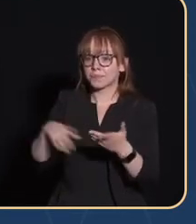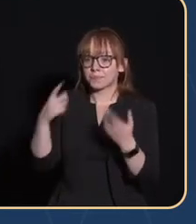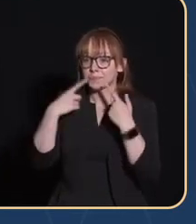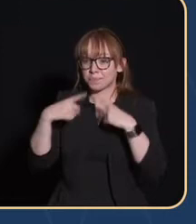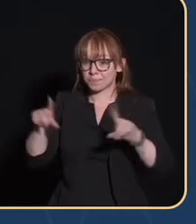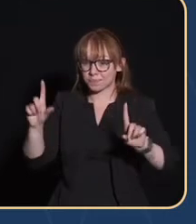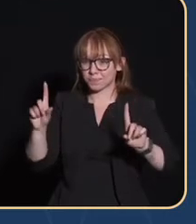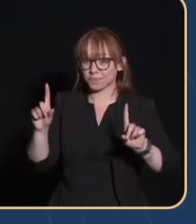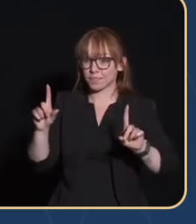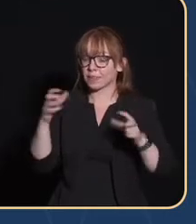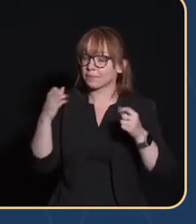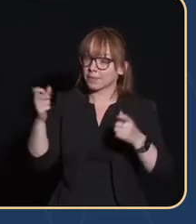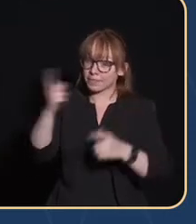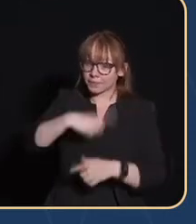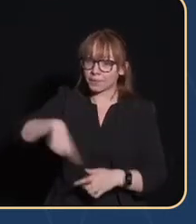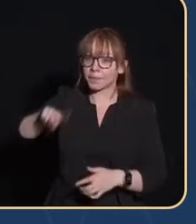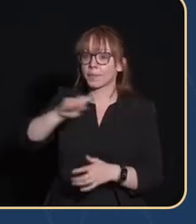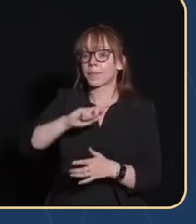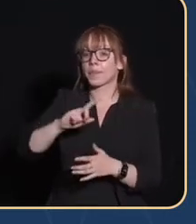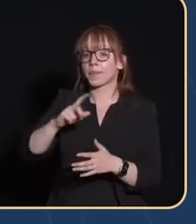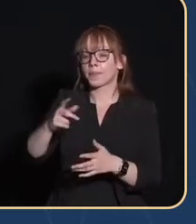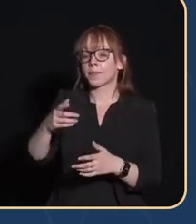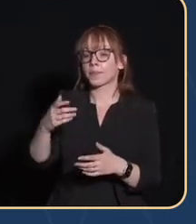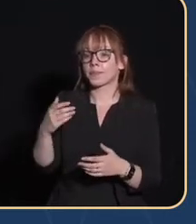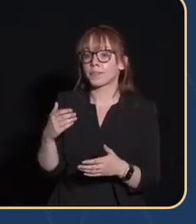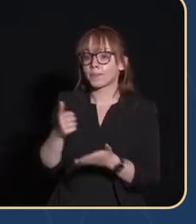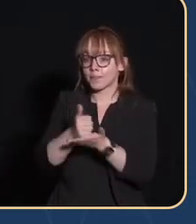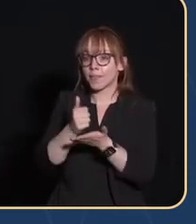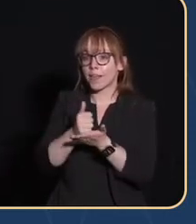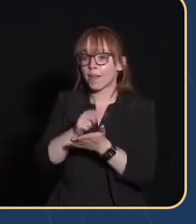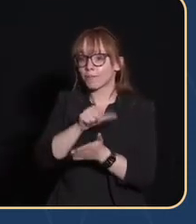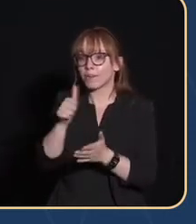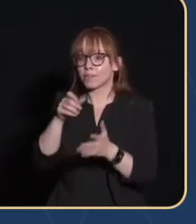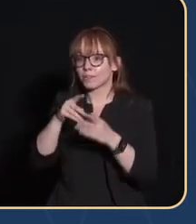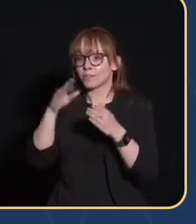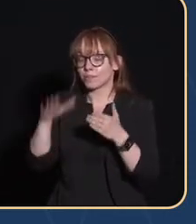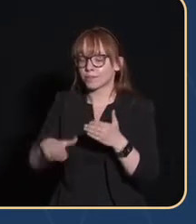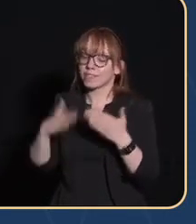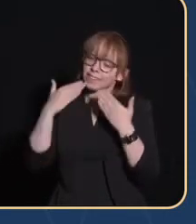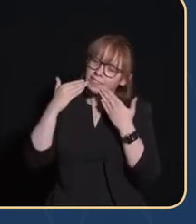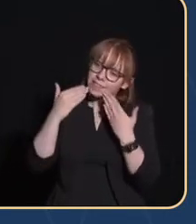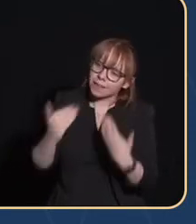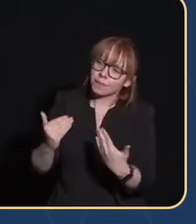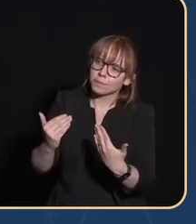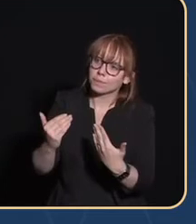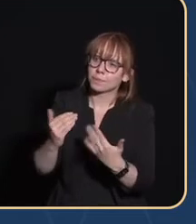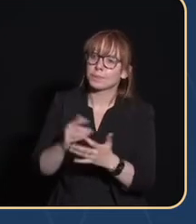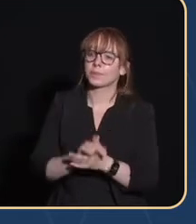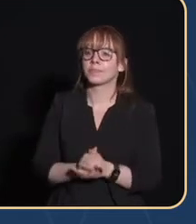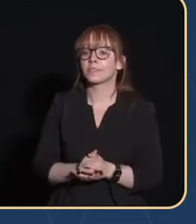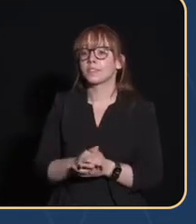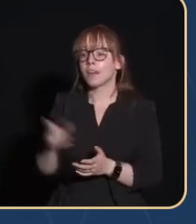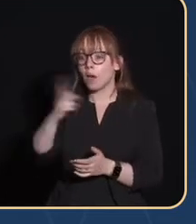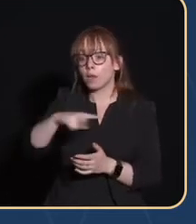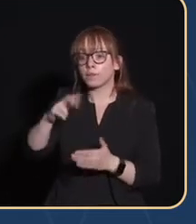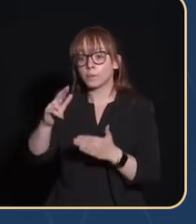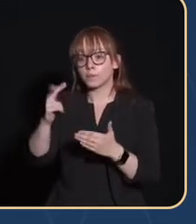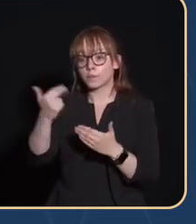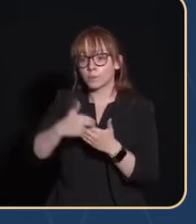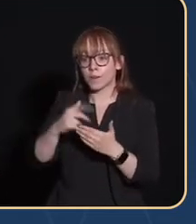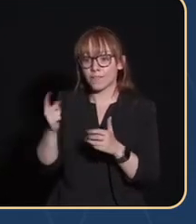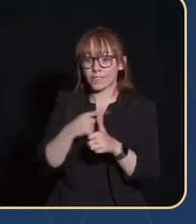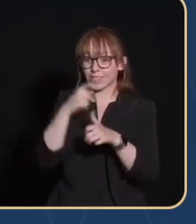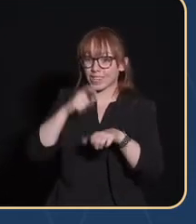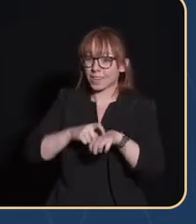of you tonight have lent a hand in the past to our students. Thank you. For those of you joining us for the first time, I hope